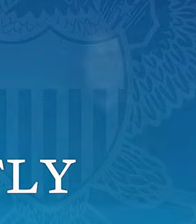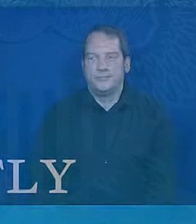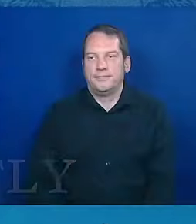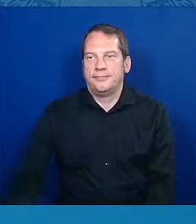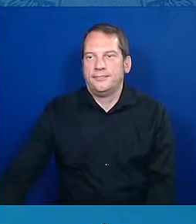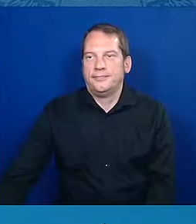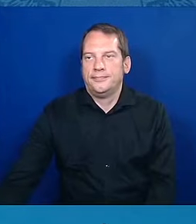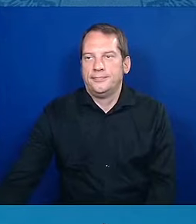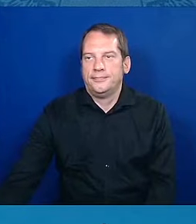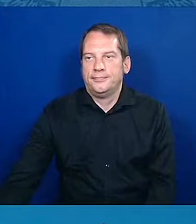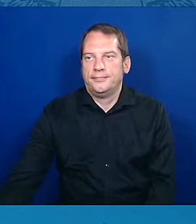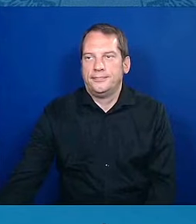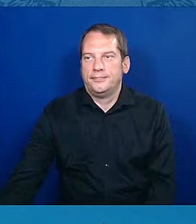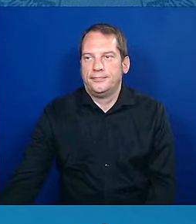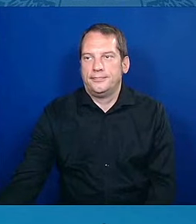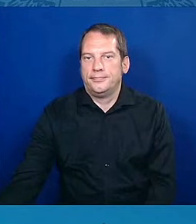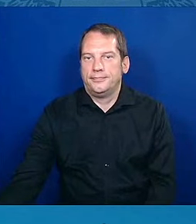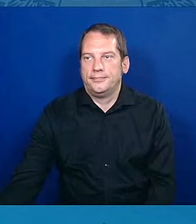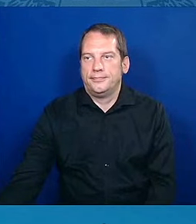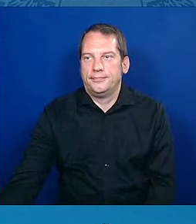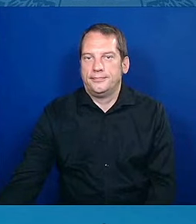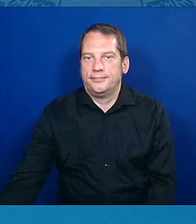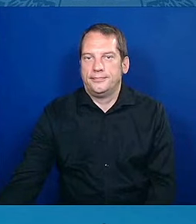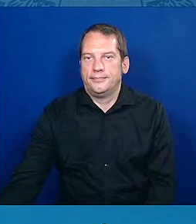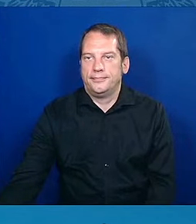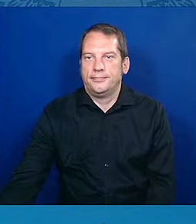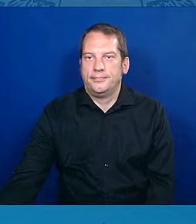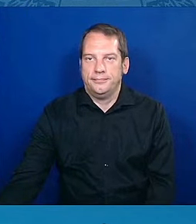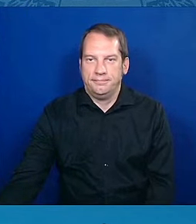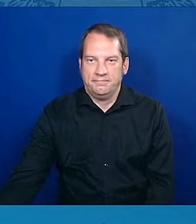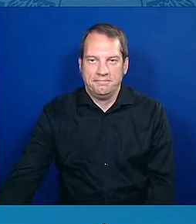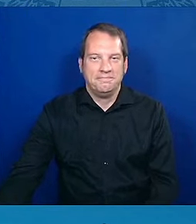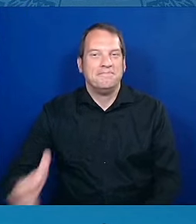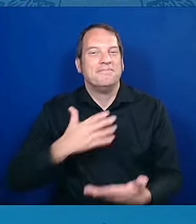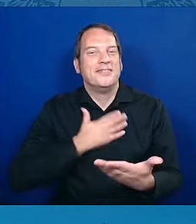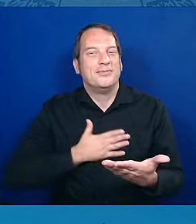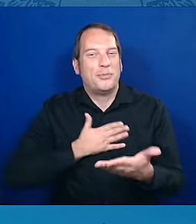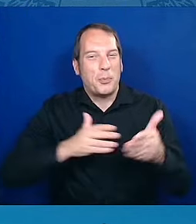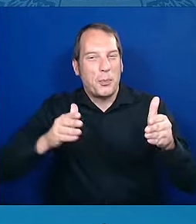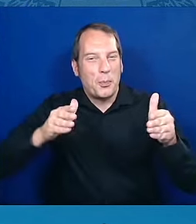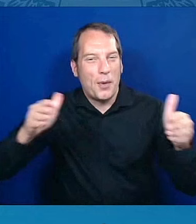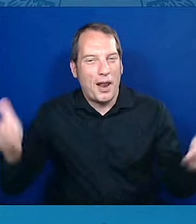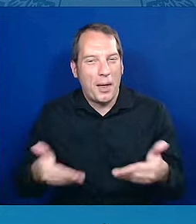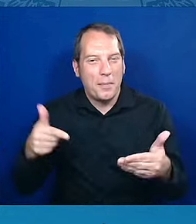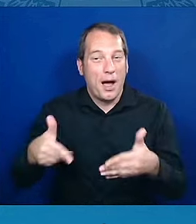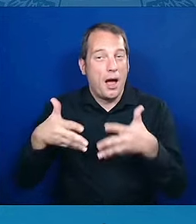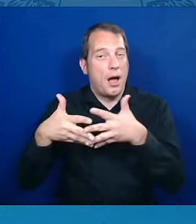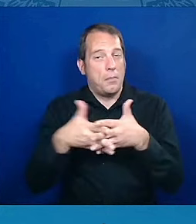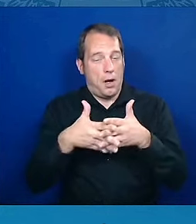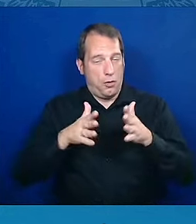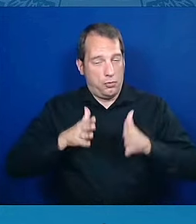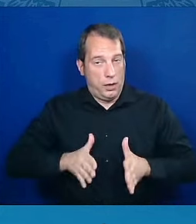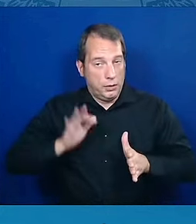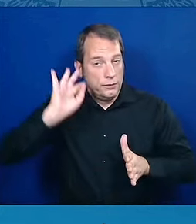Please welcome American Federation of Teachers President, Randy Weingarten.